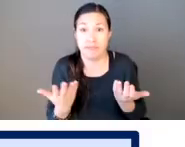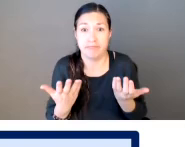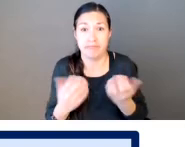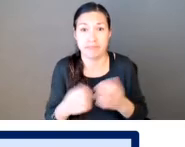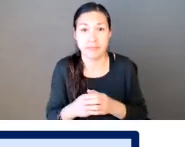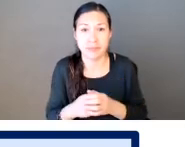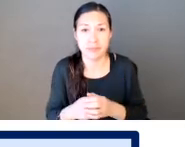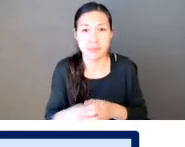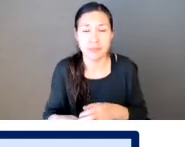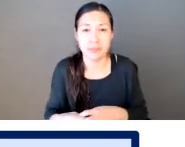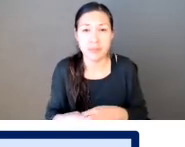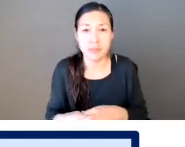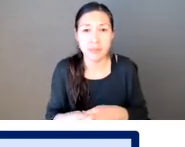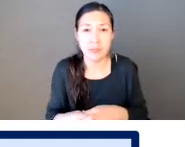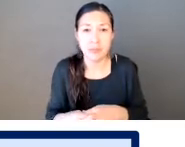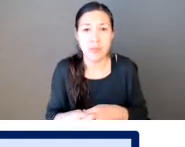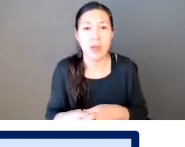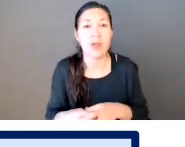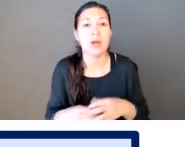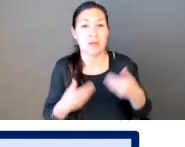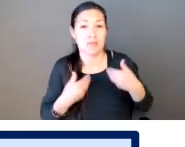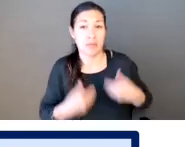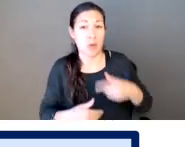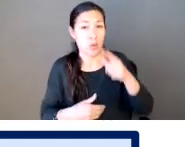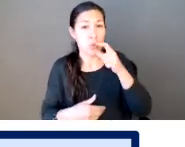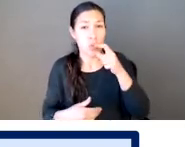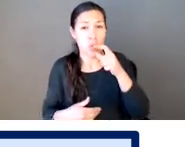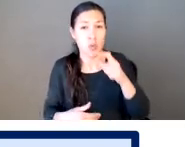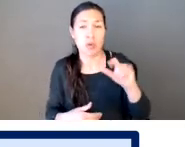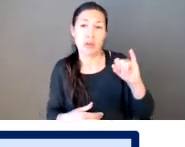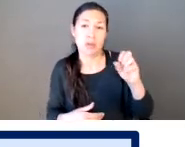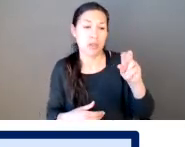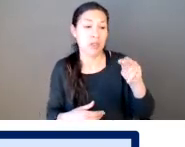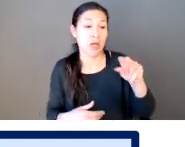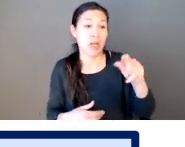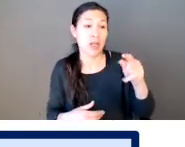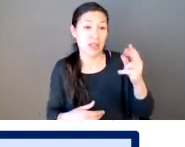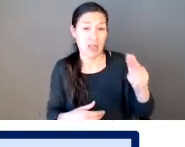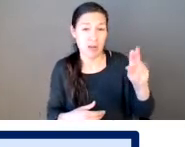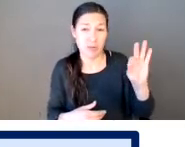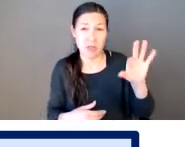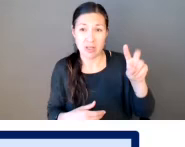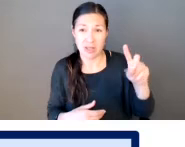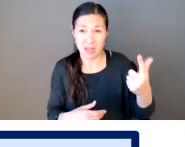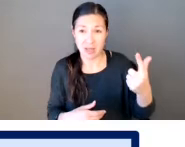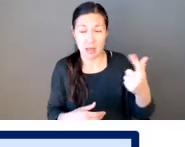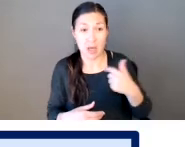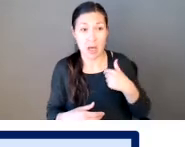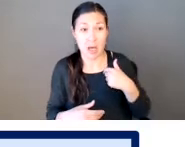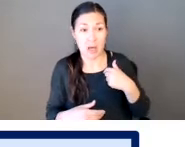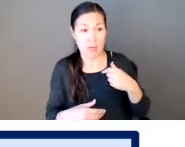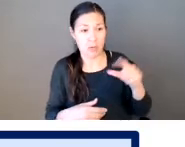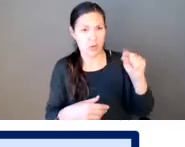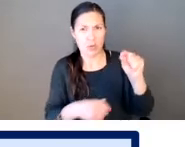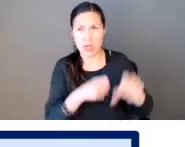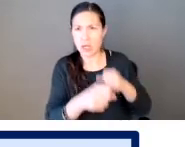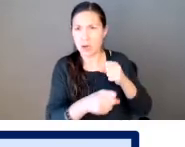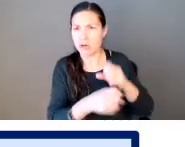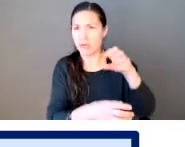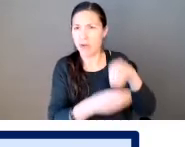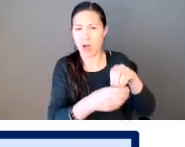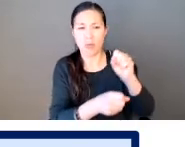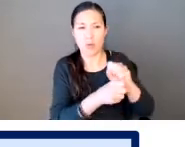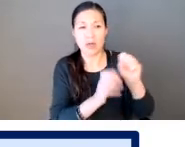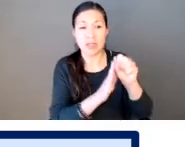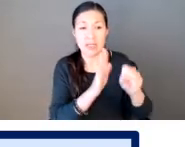As you heard, my name is Jonathan Fielding, and unfortunately I'm approaching 20 years at the state and close to 30 in Protective